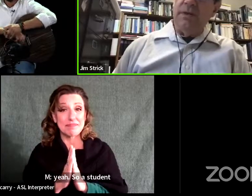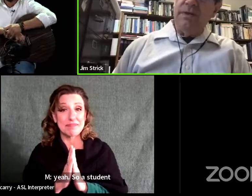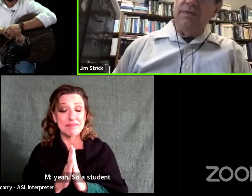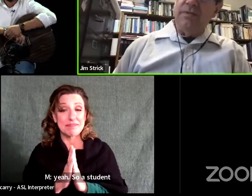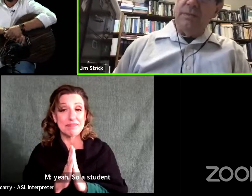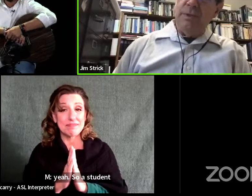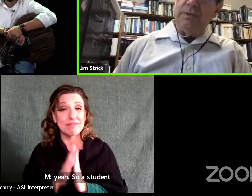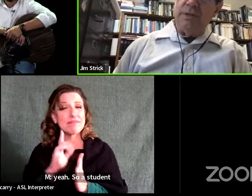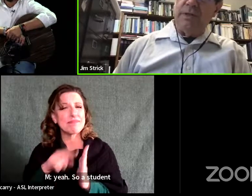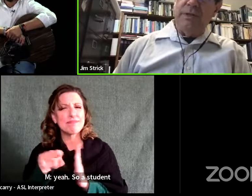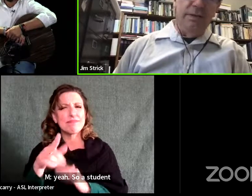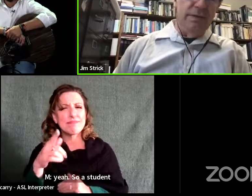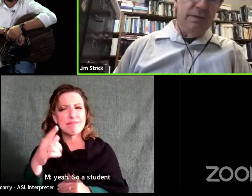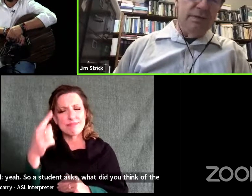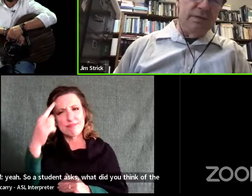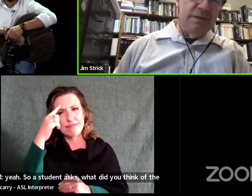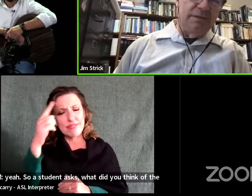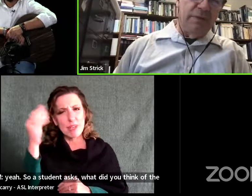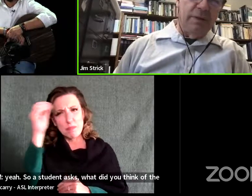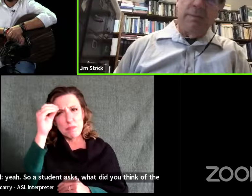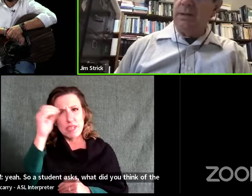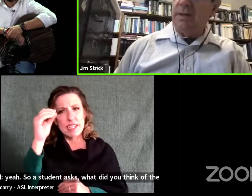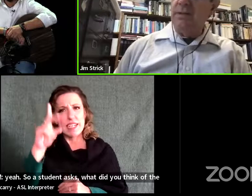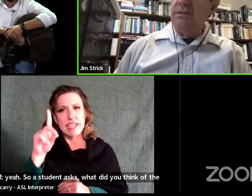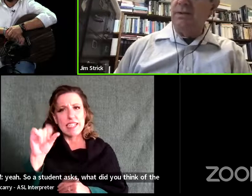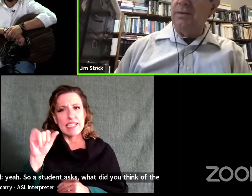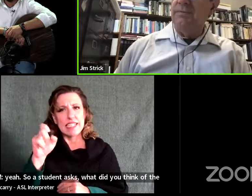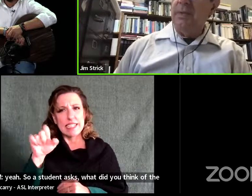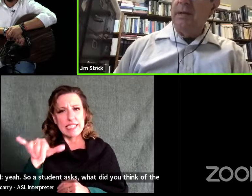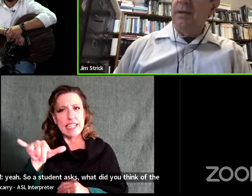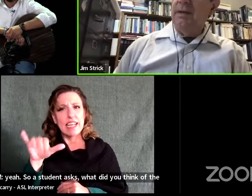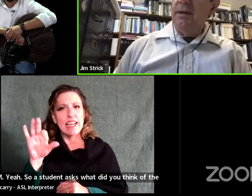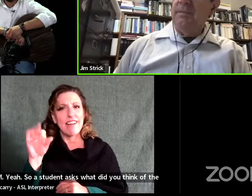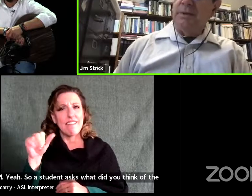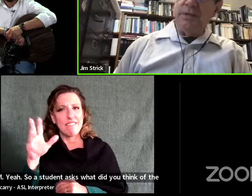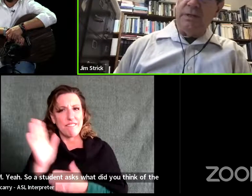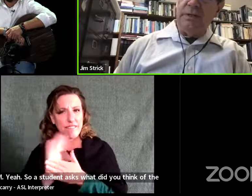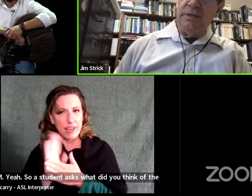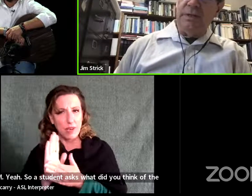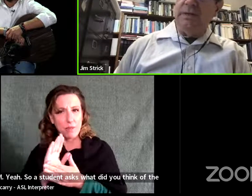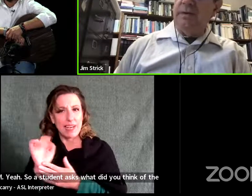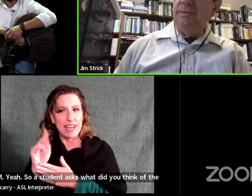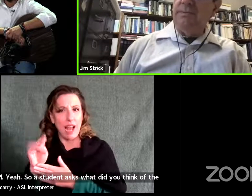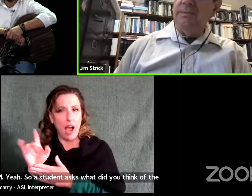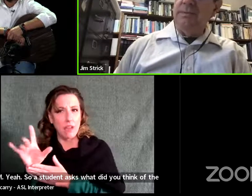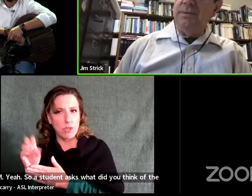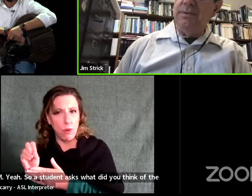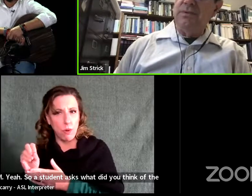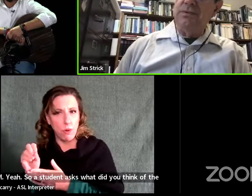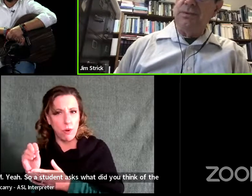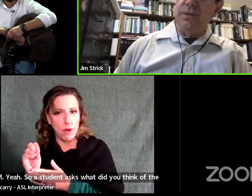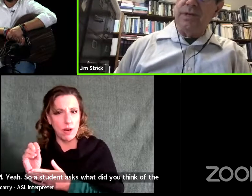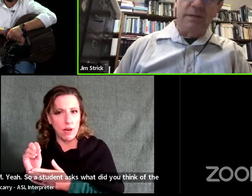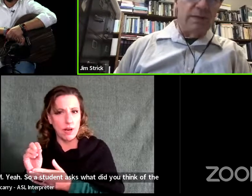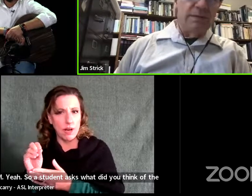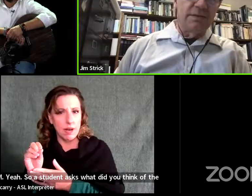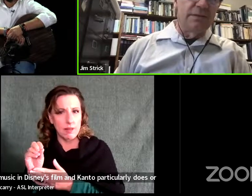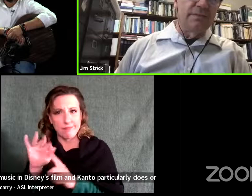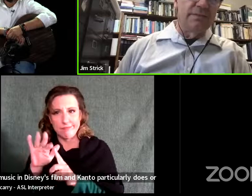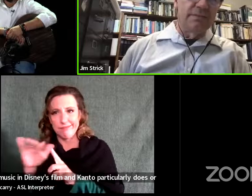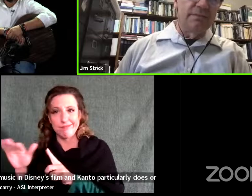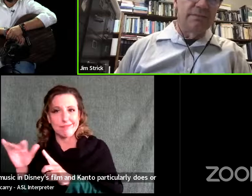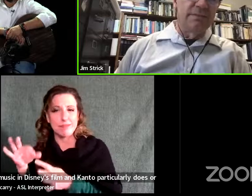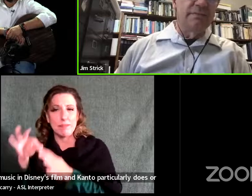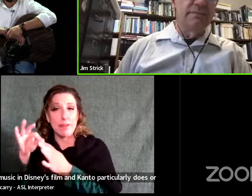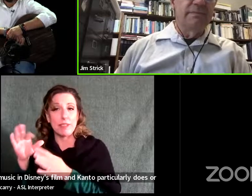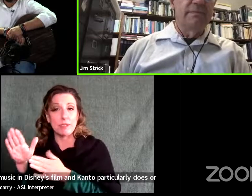you think of the music in Disney's film Encanto, particularly Dos Oruguitas?